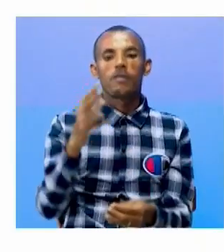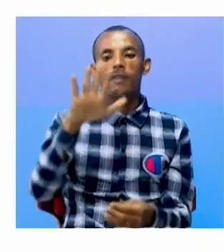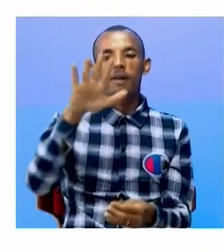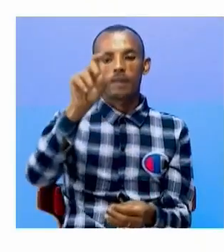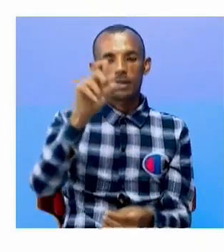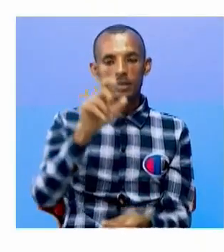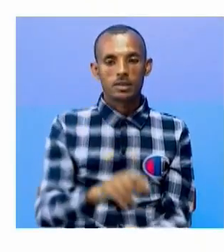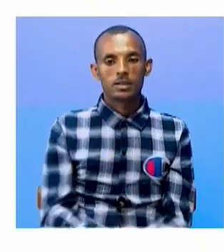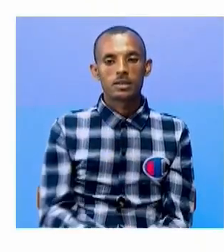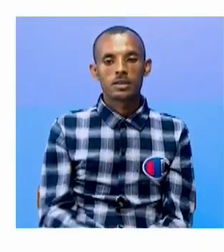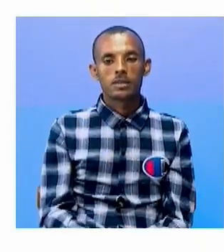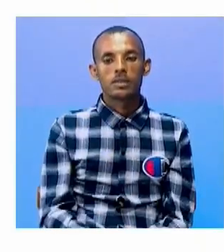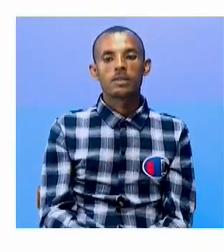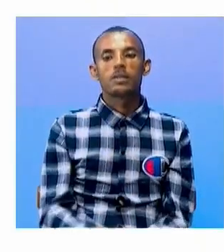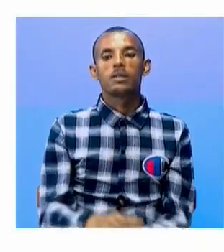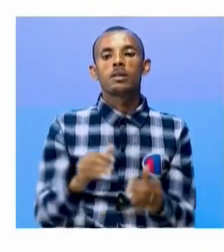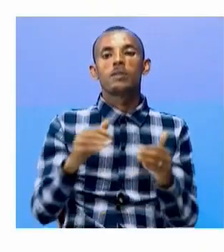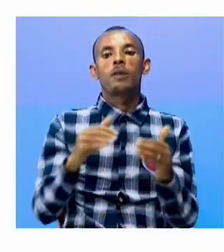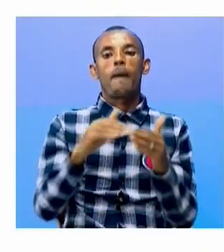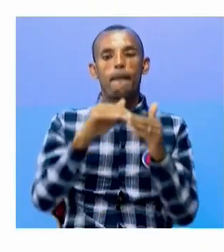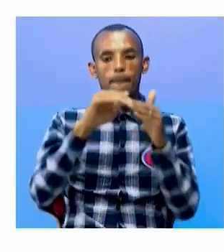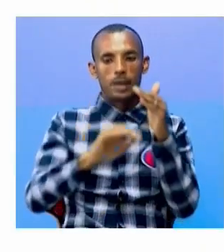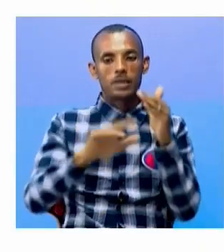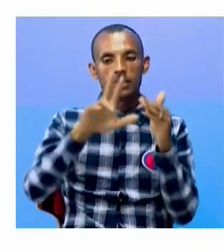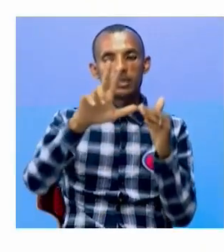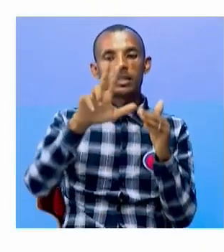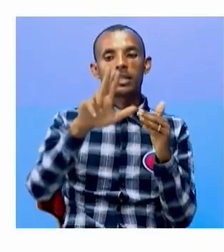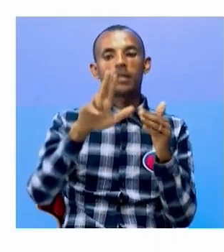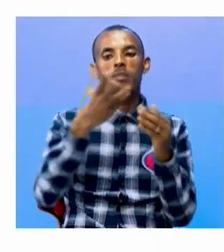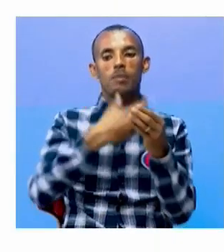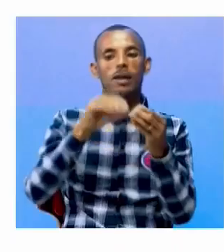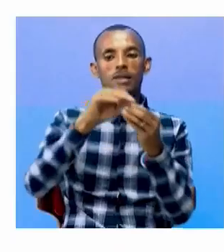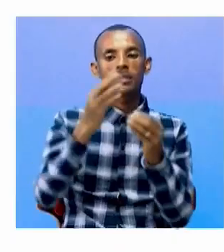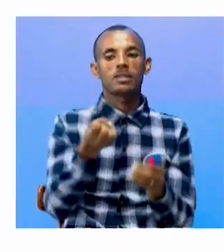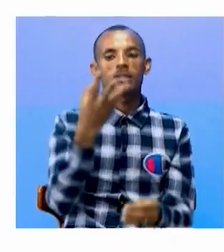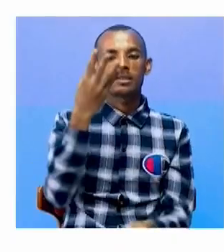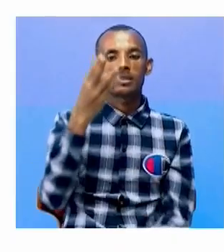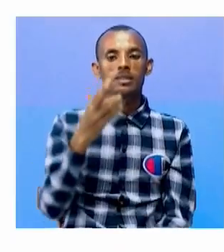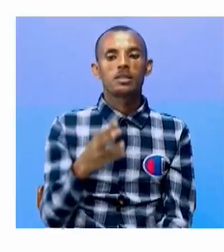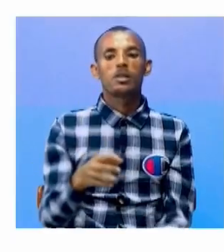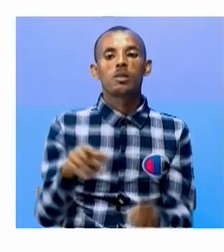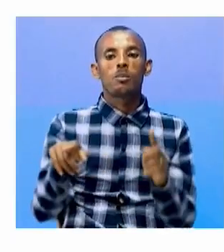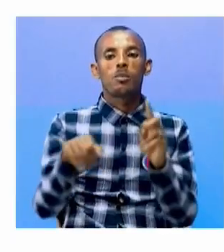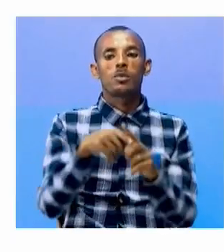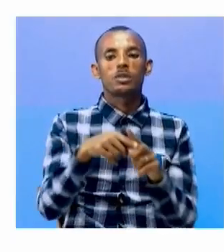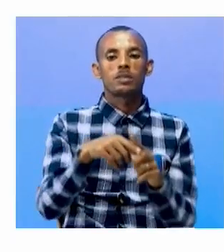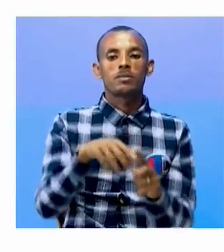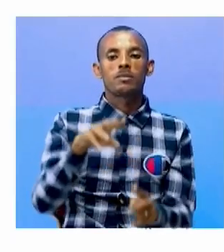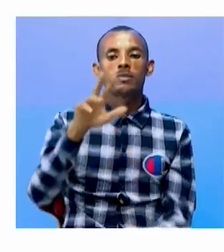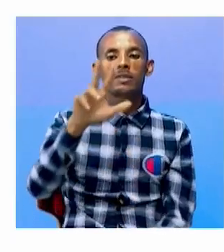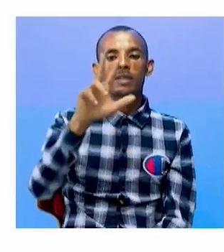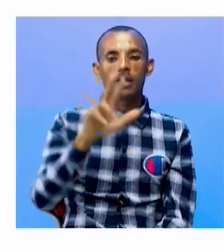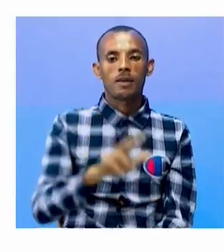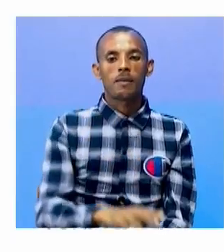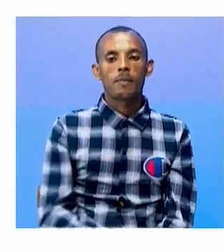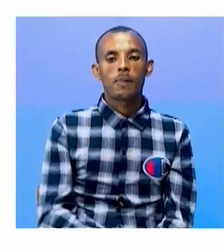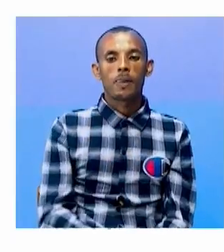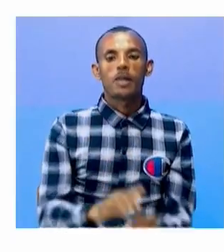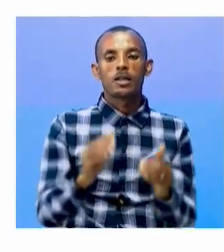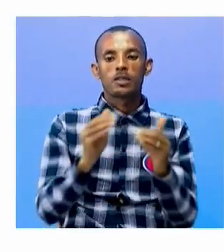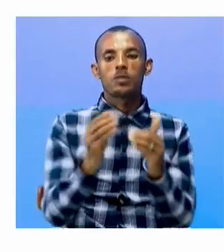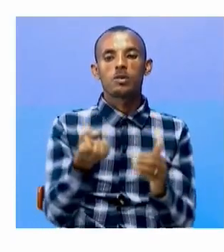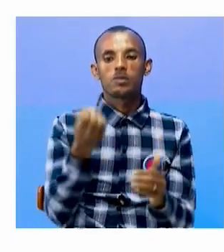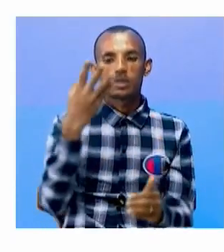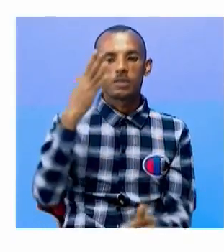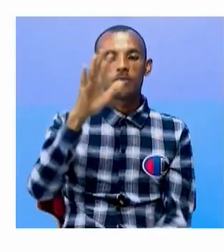5x. Minus 3 plus 6 it is positive 3 is equal to